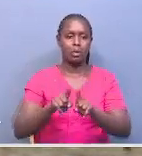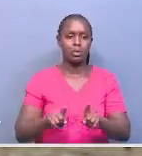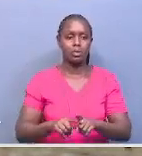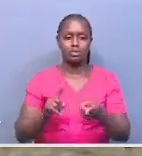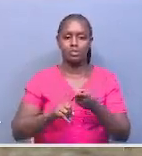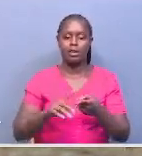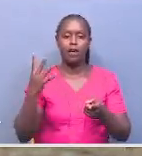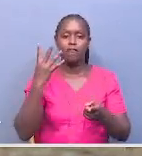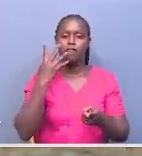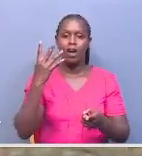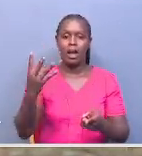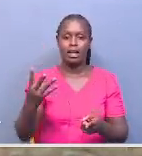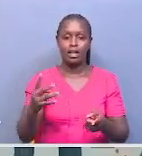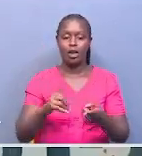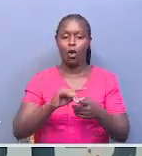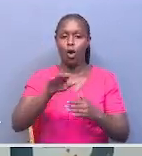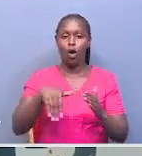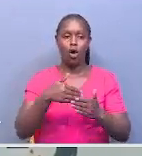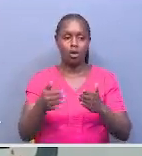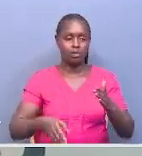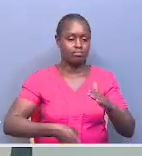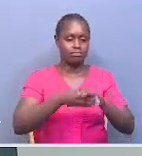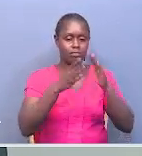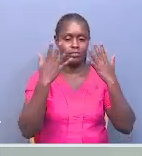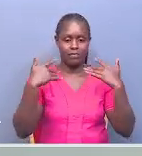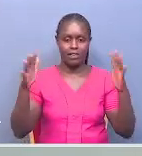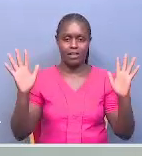400 are still fully locked out.